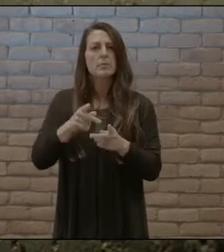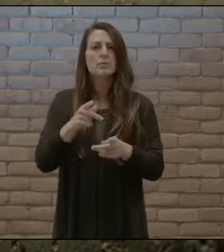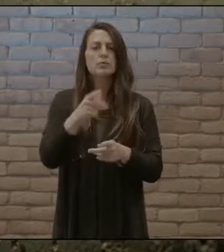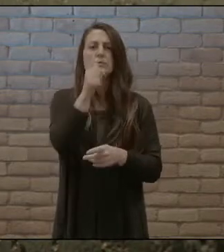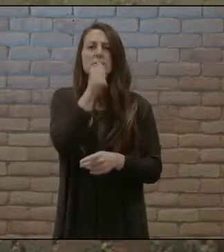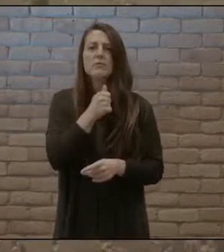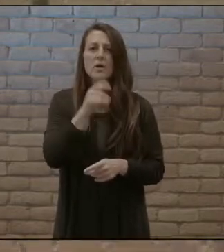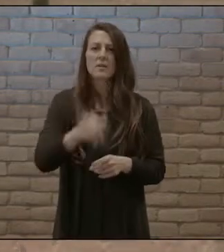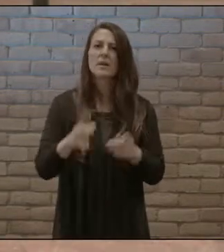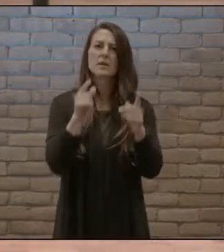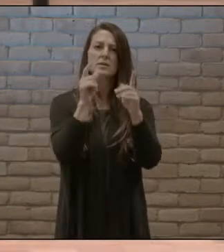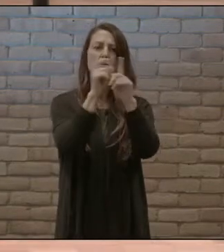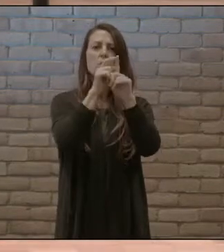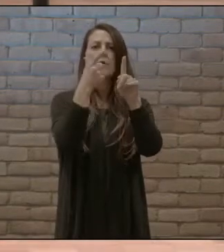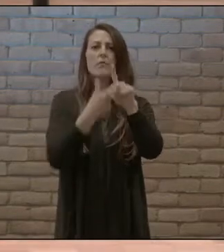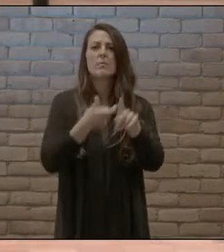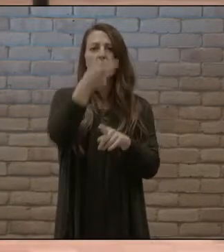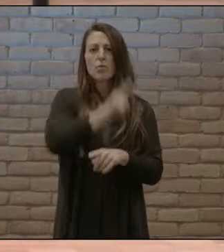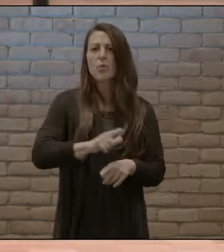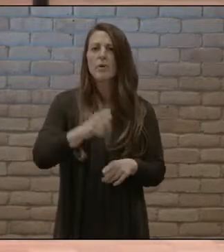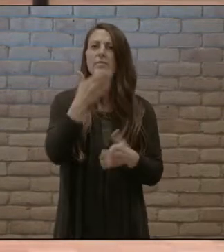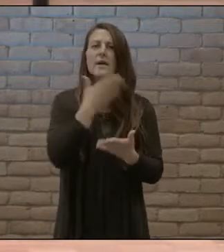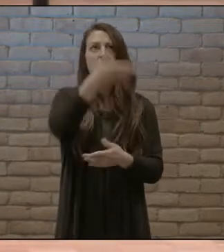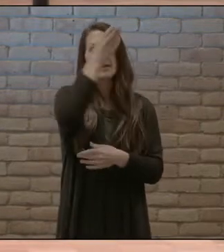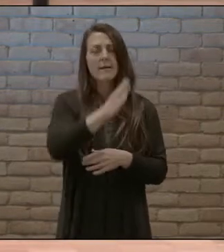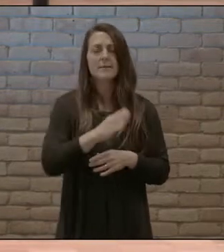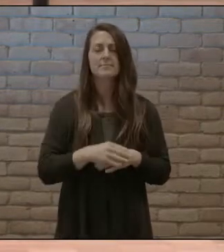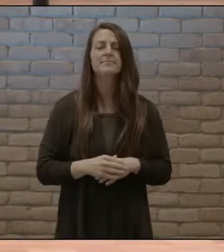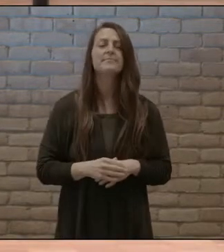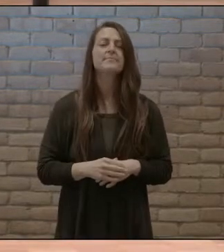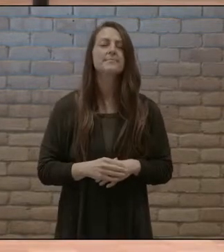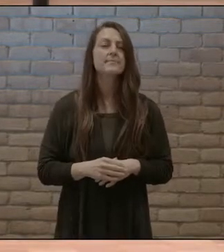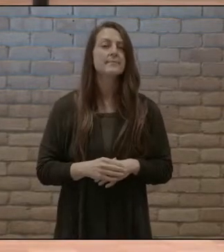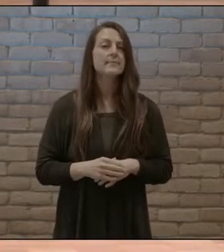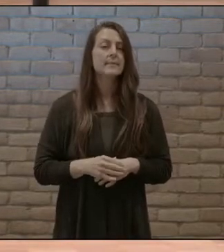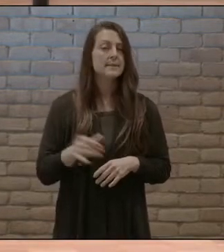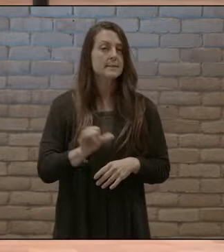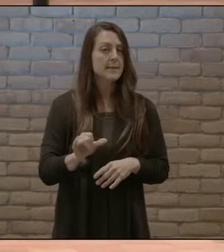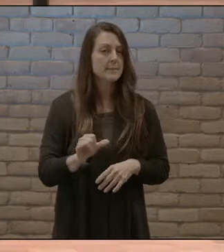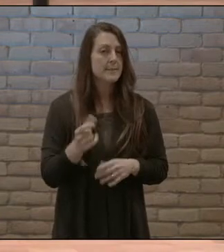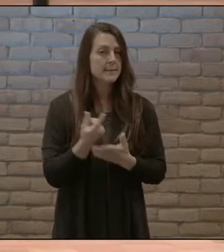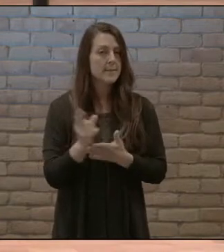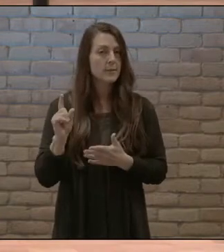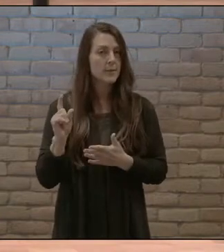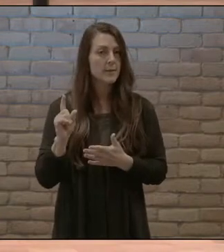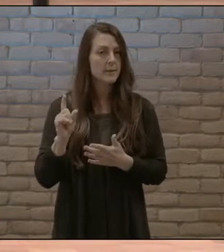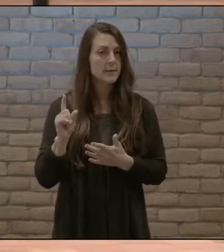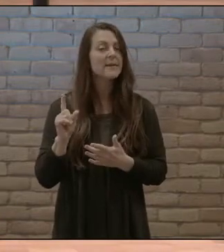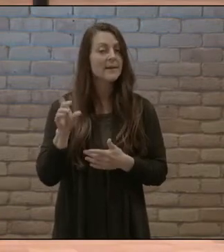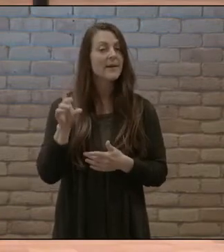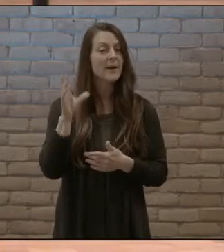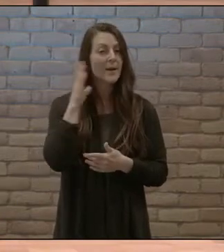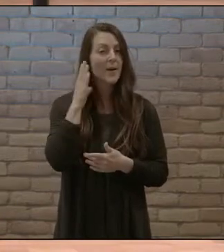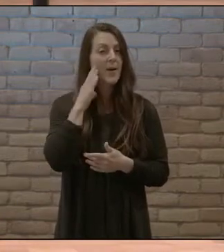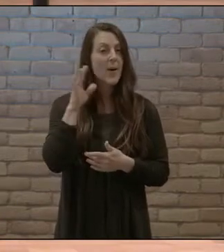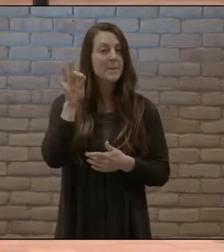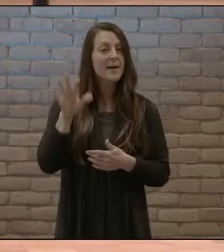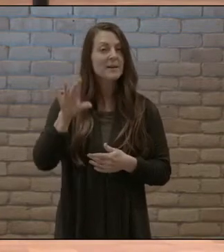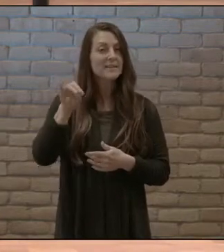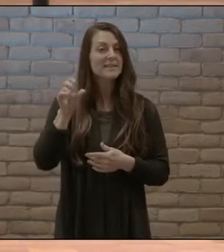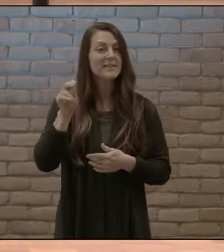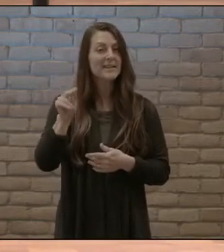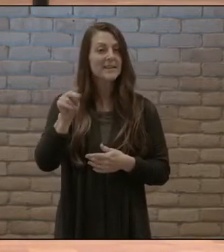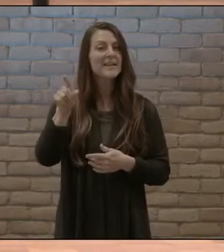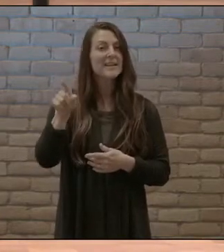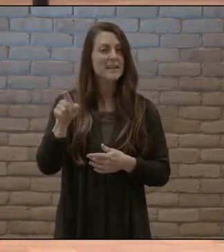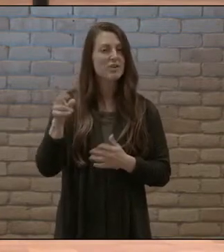be to God. And like last week when Dean read those words from